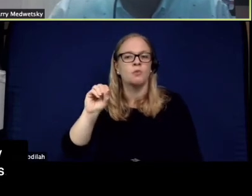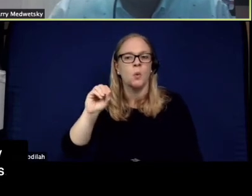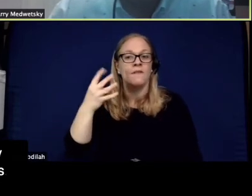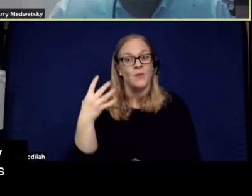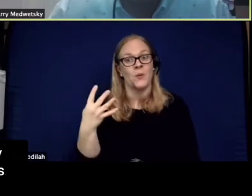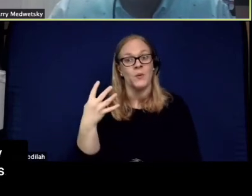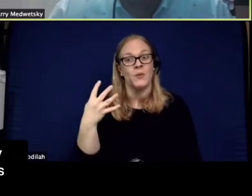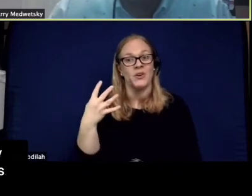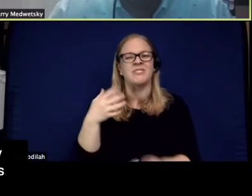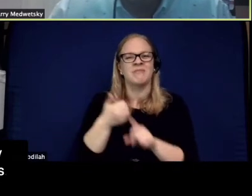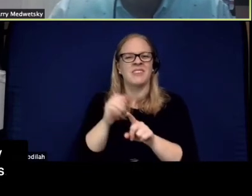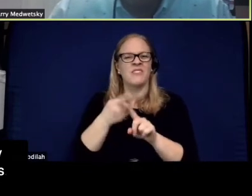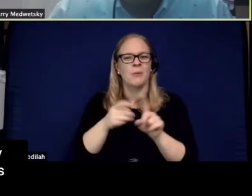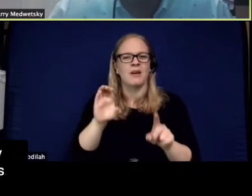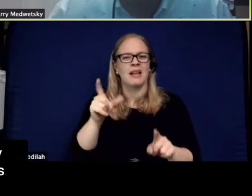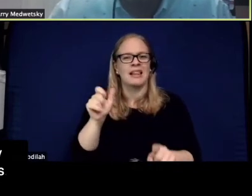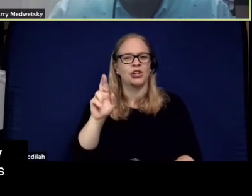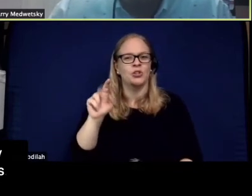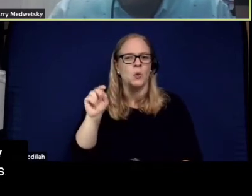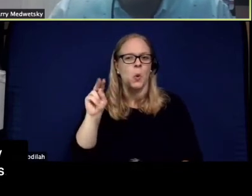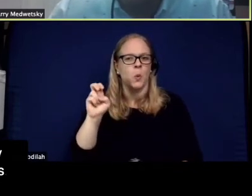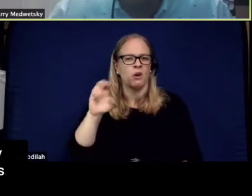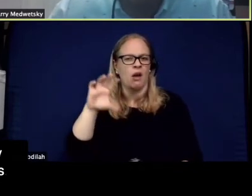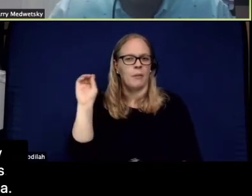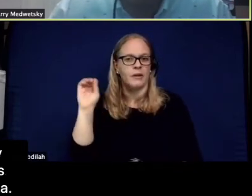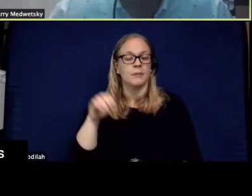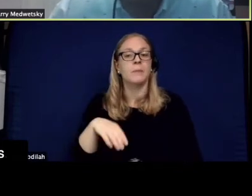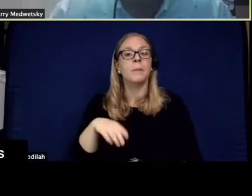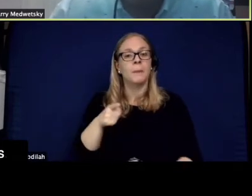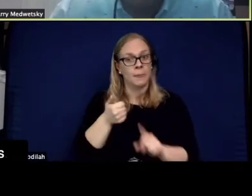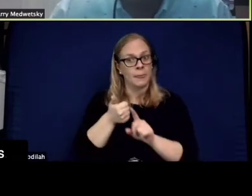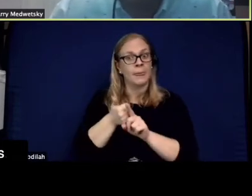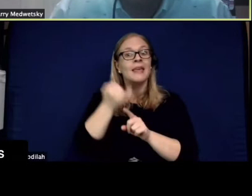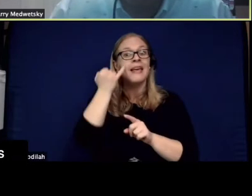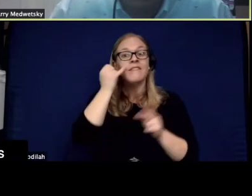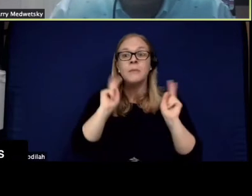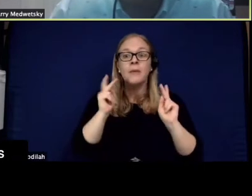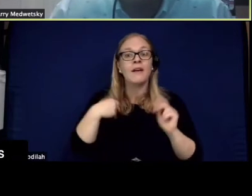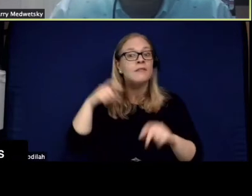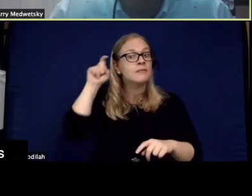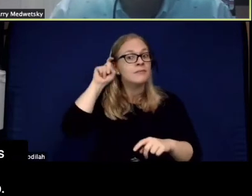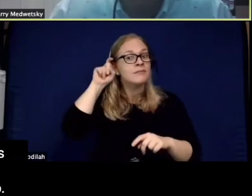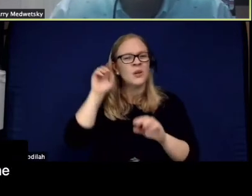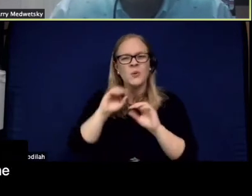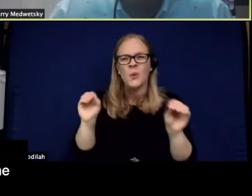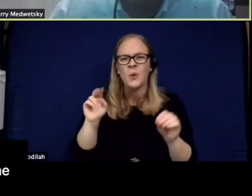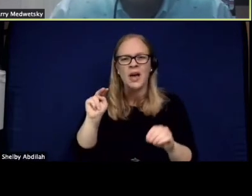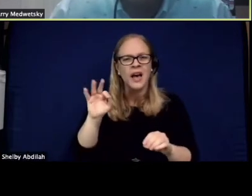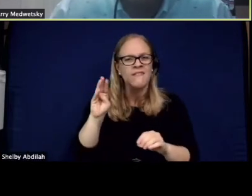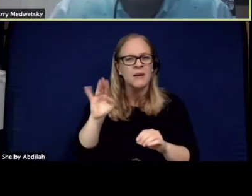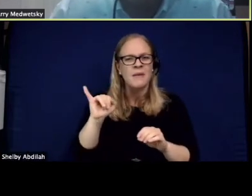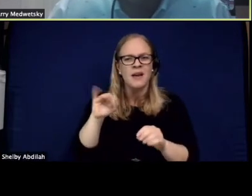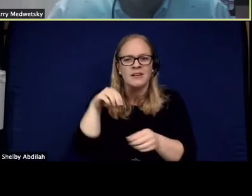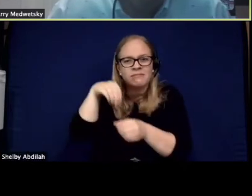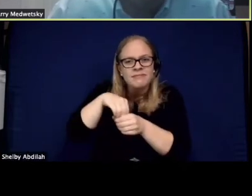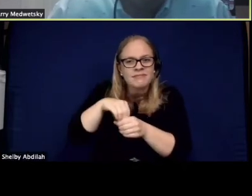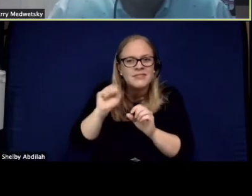aids that are not near field magnetic induction compatible. They don't have the software in those